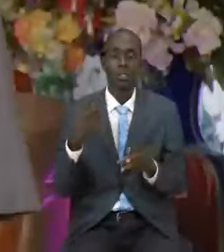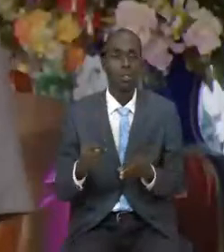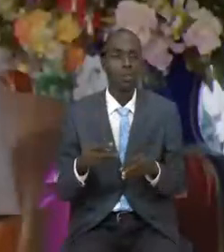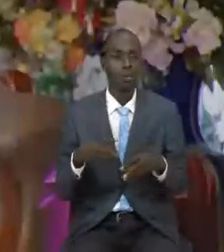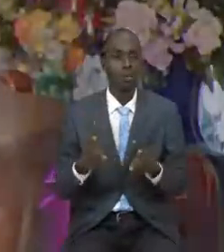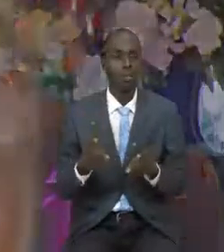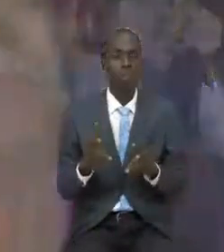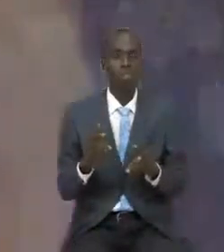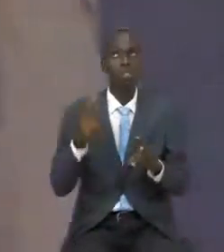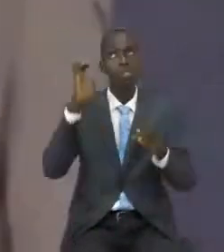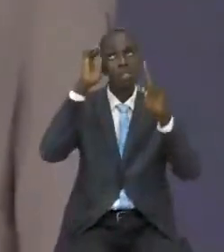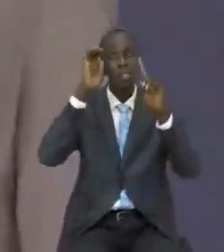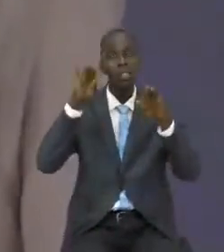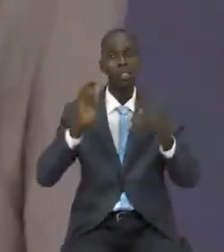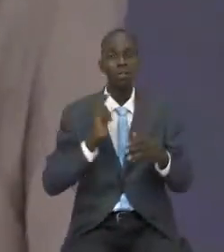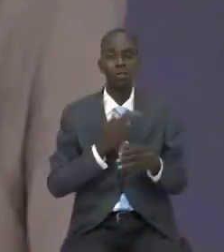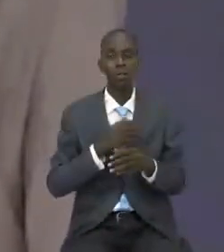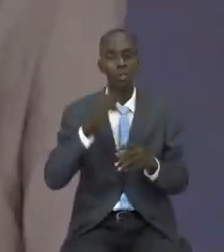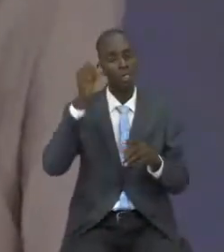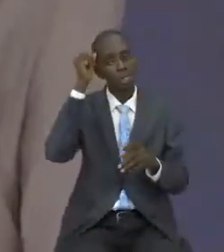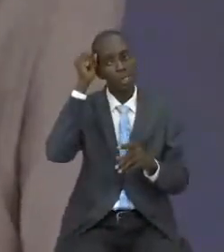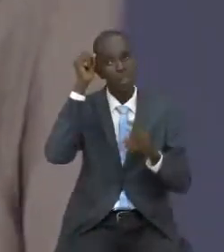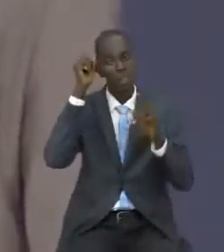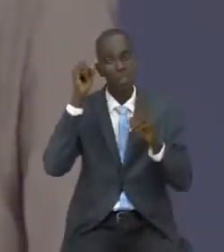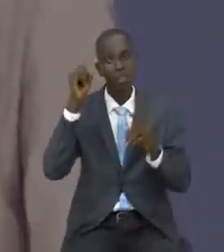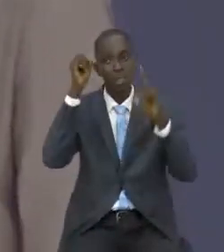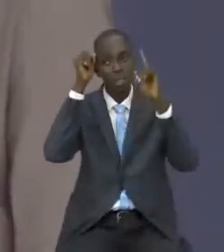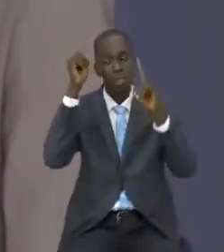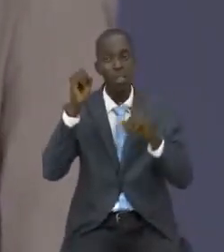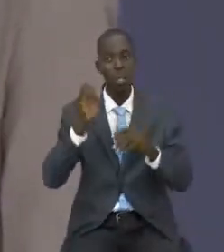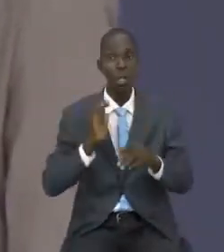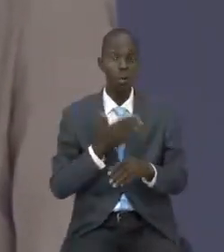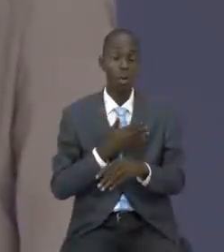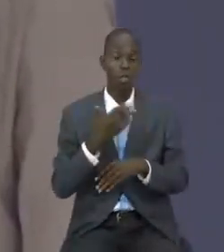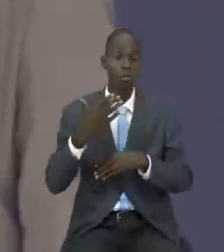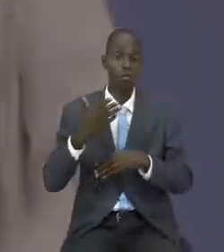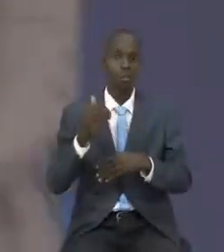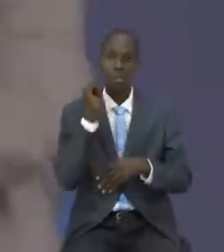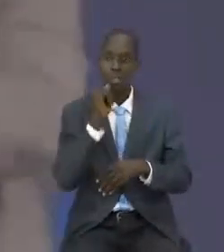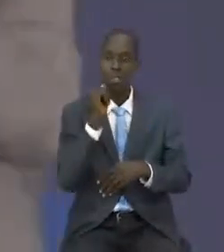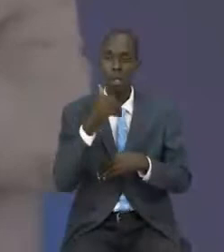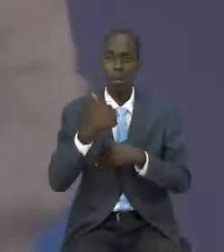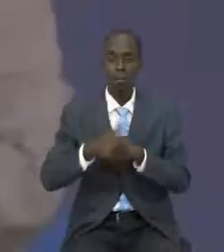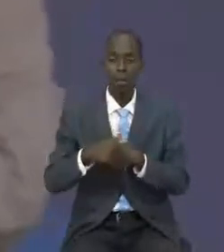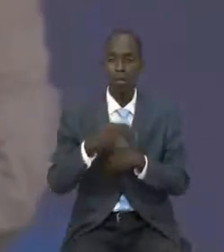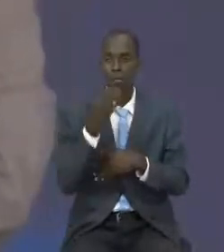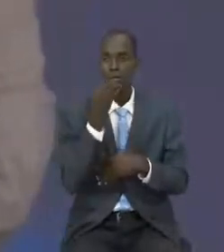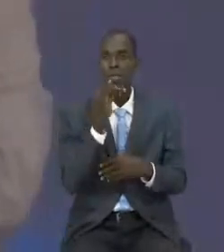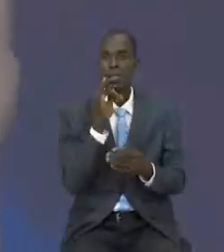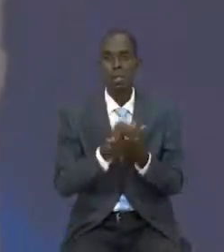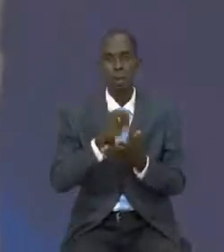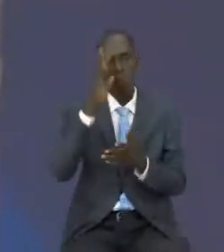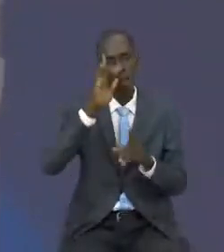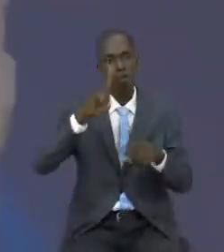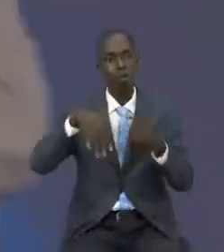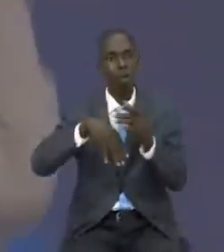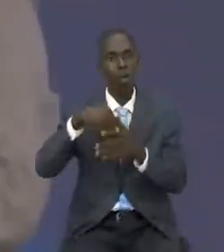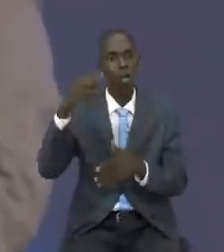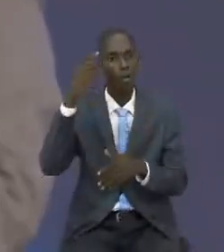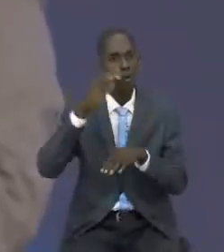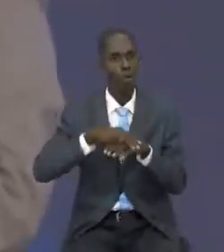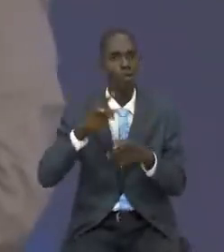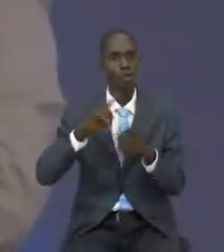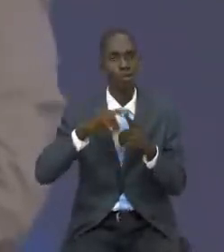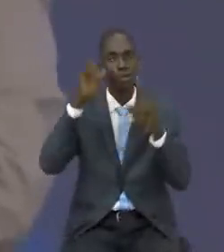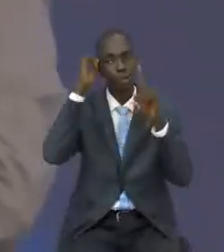that man goeth forth unto his work and to his labor until